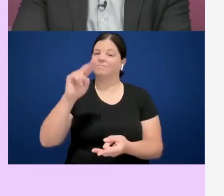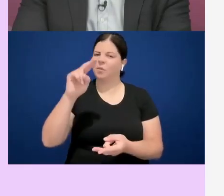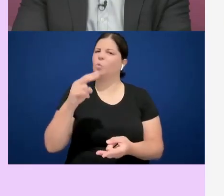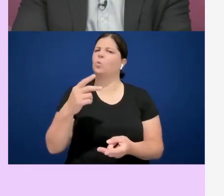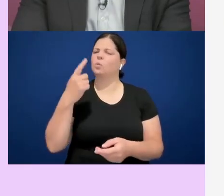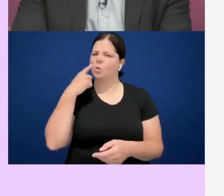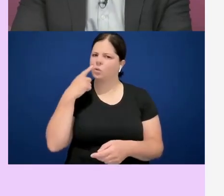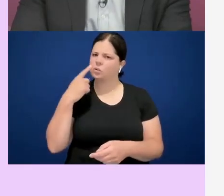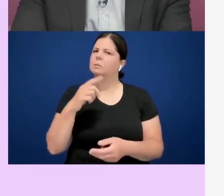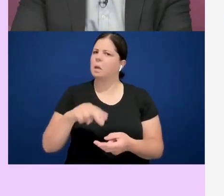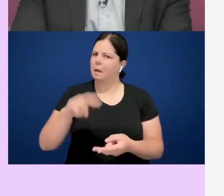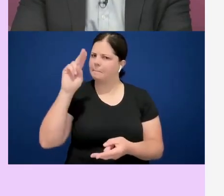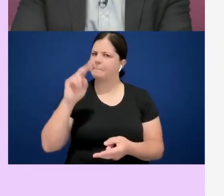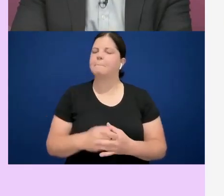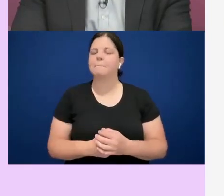note.